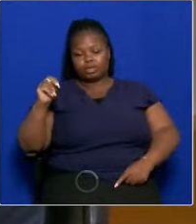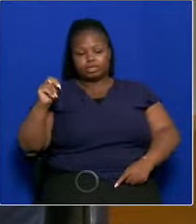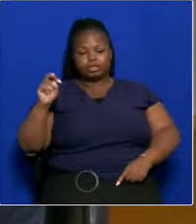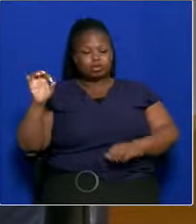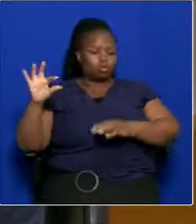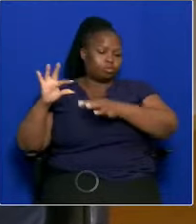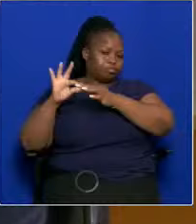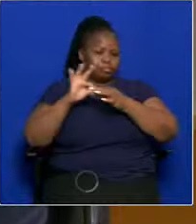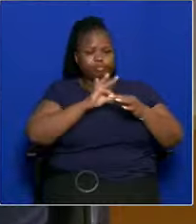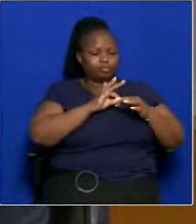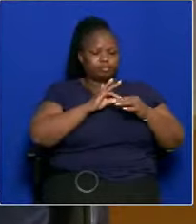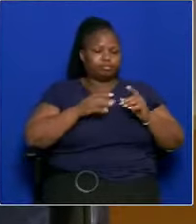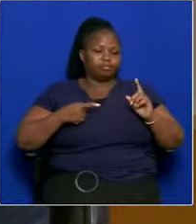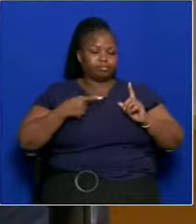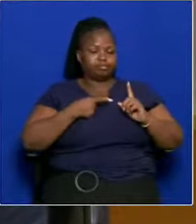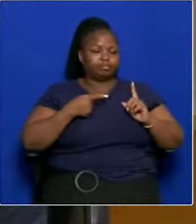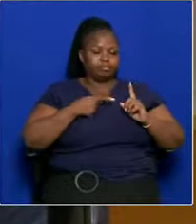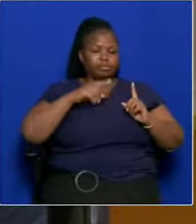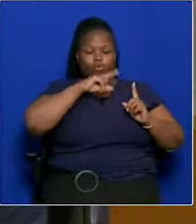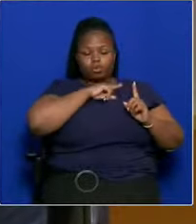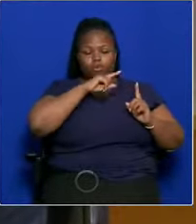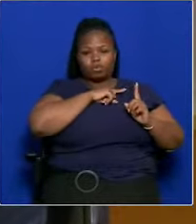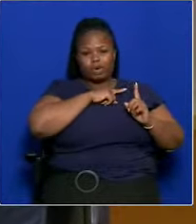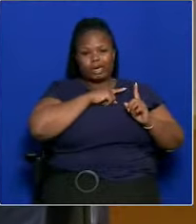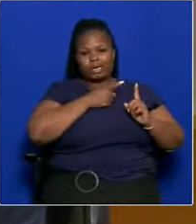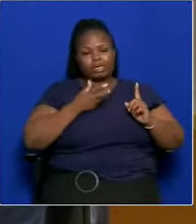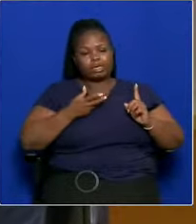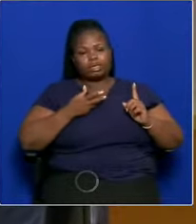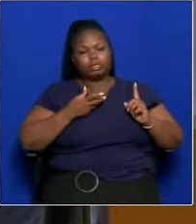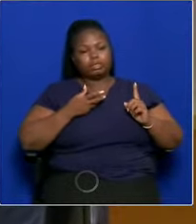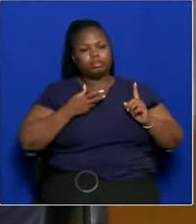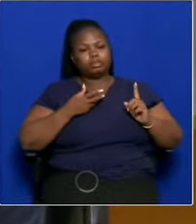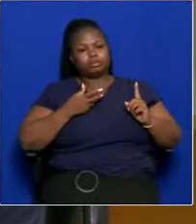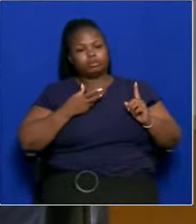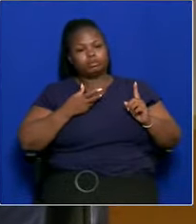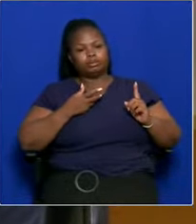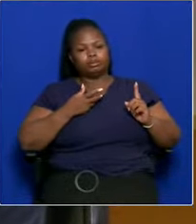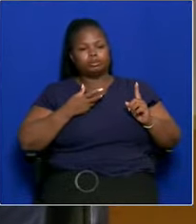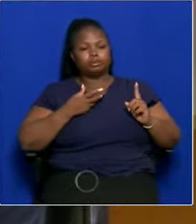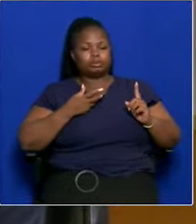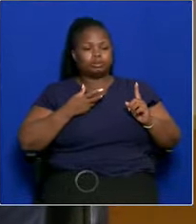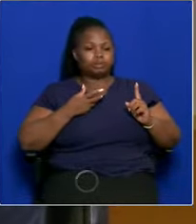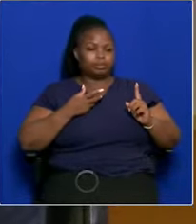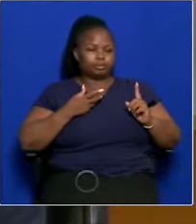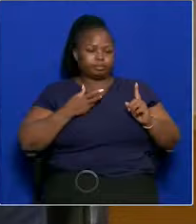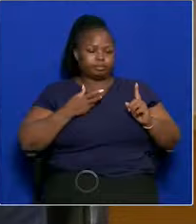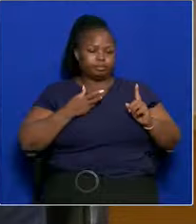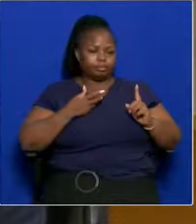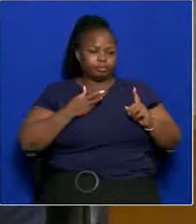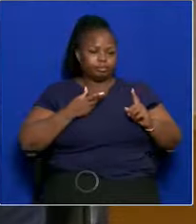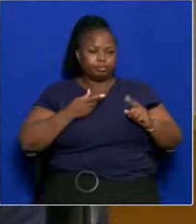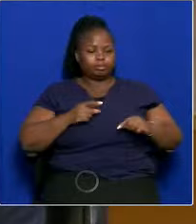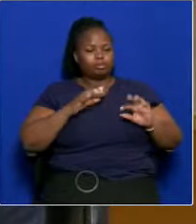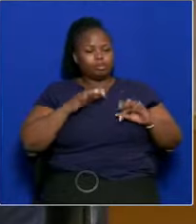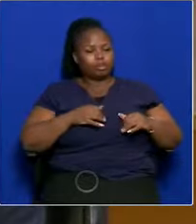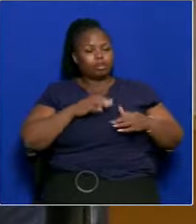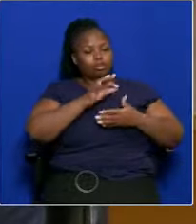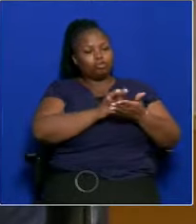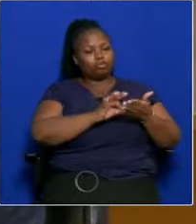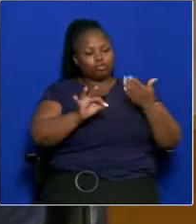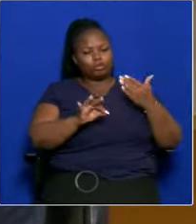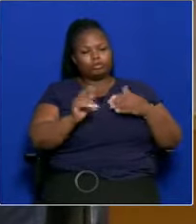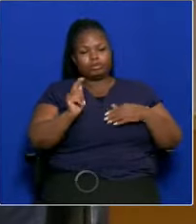her having uncovered the improperly awarded contract, in fact,